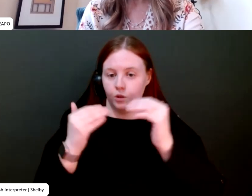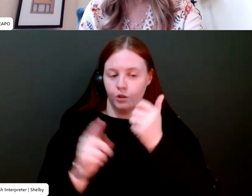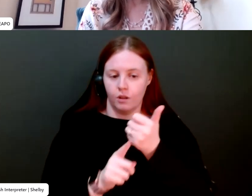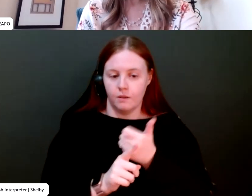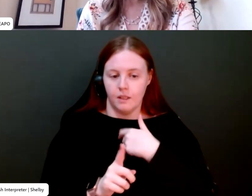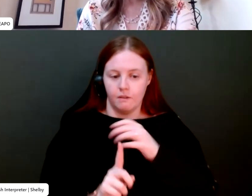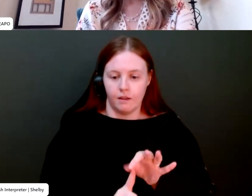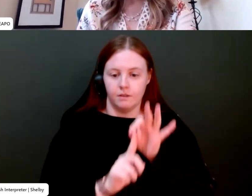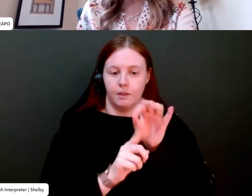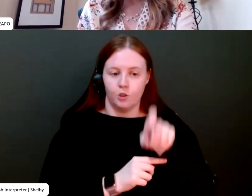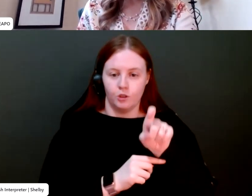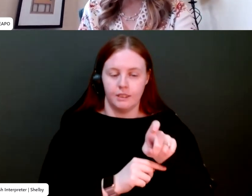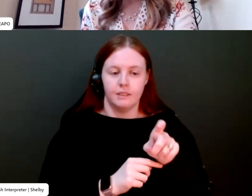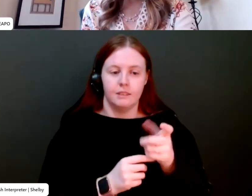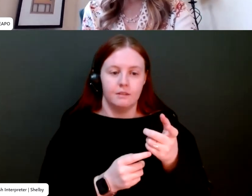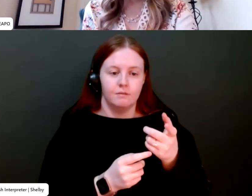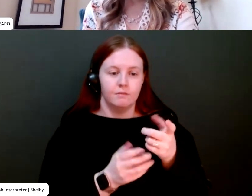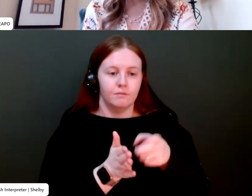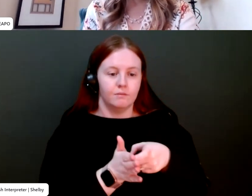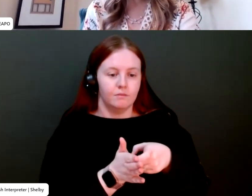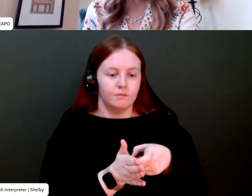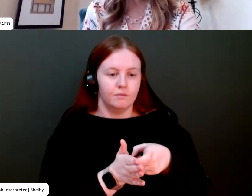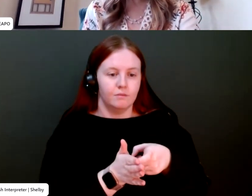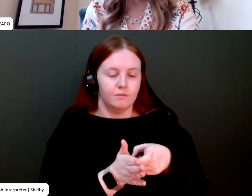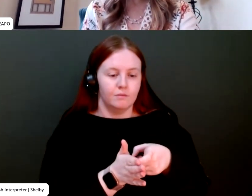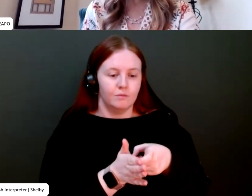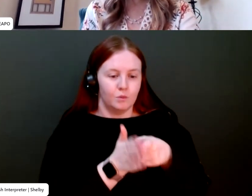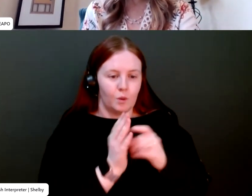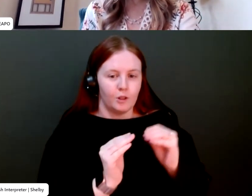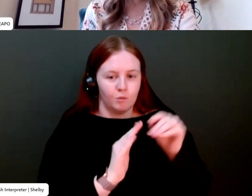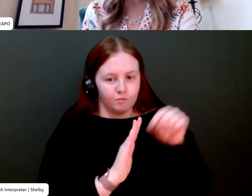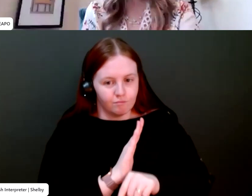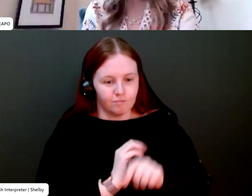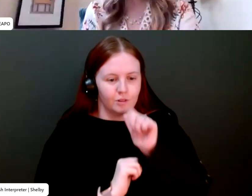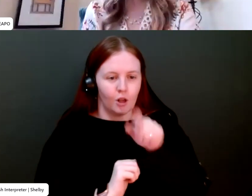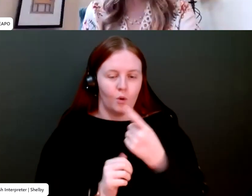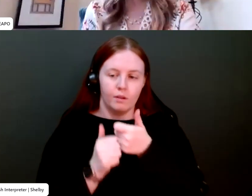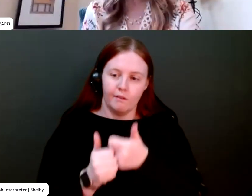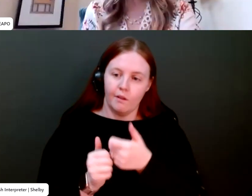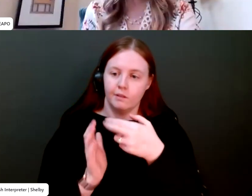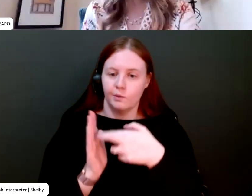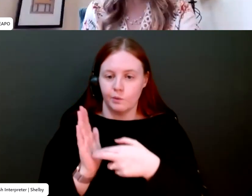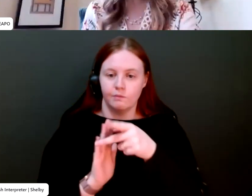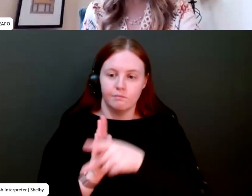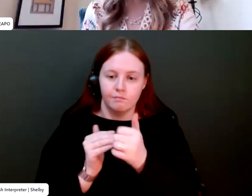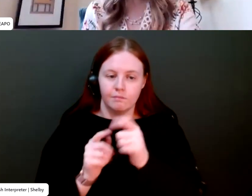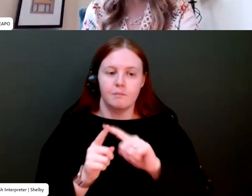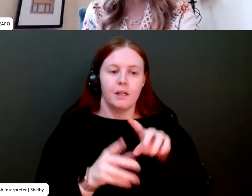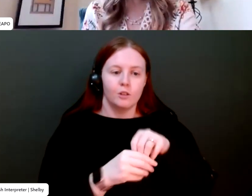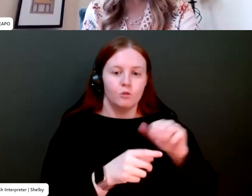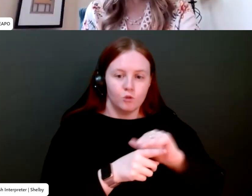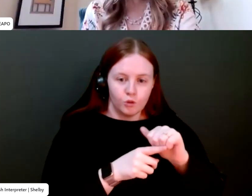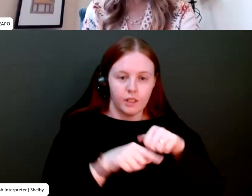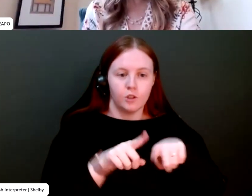needs does require more than, reading guidelines, which can be helpful. It requires also on-the-job training,